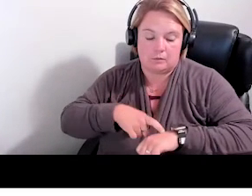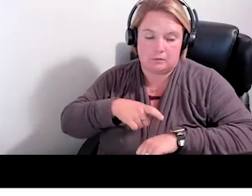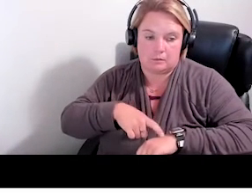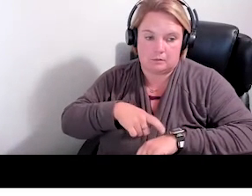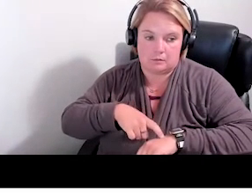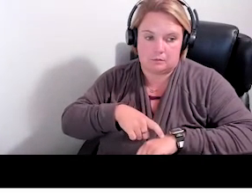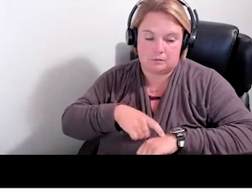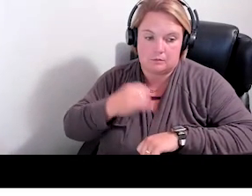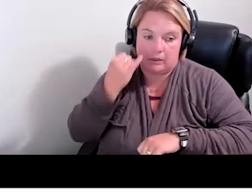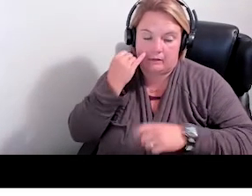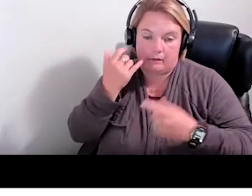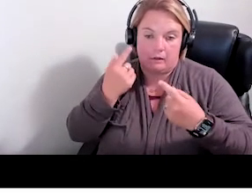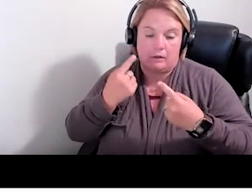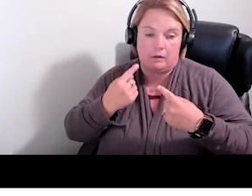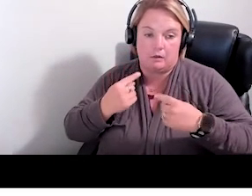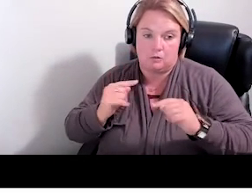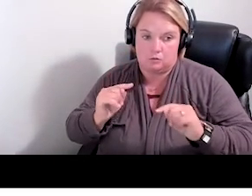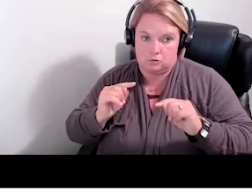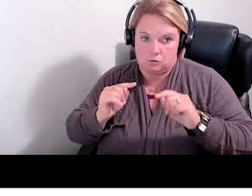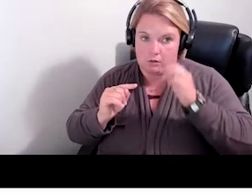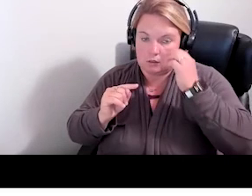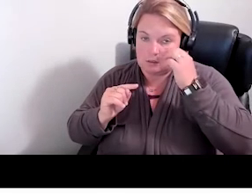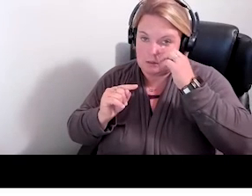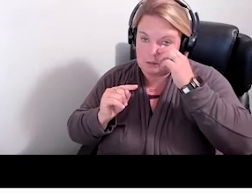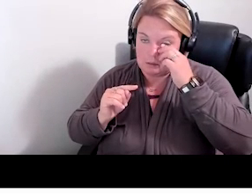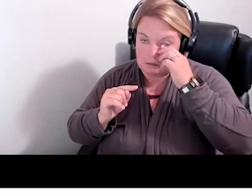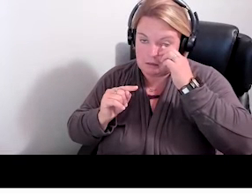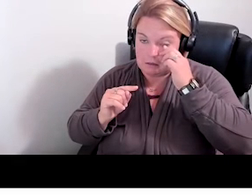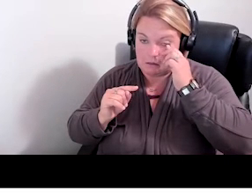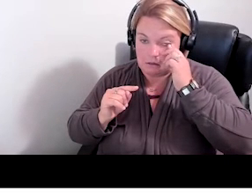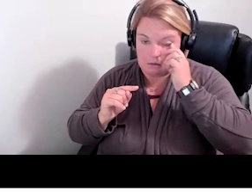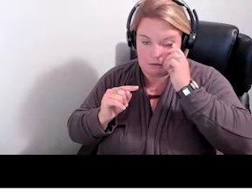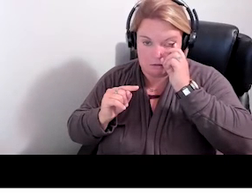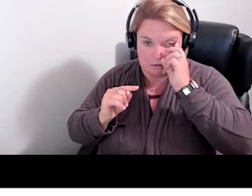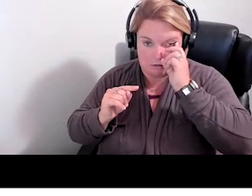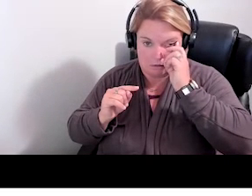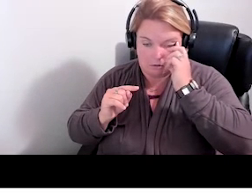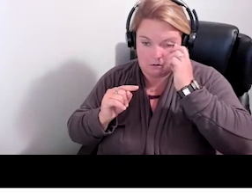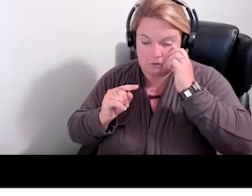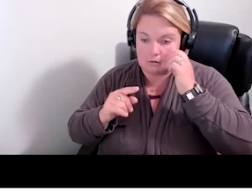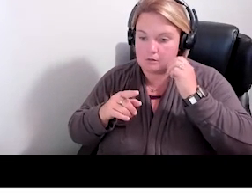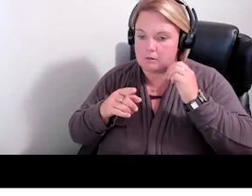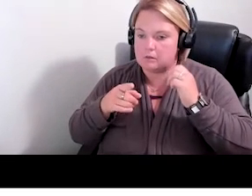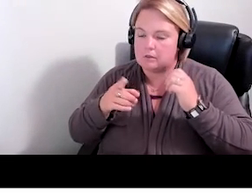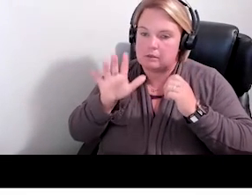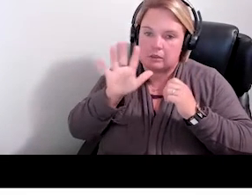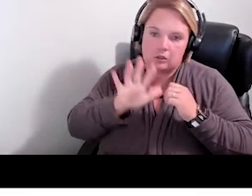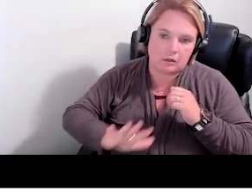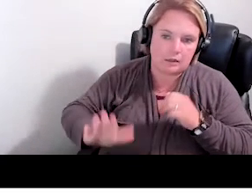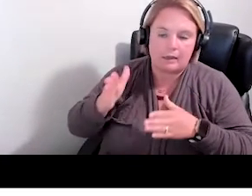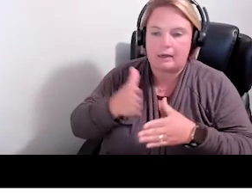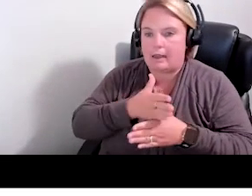I'm trying, even if I know how to process, Yeah. is there about an average